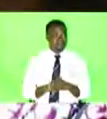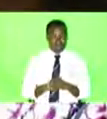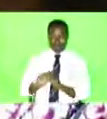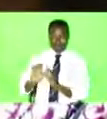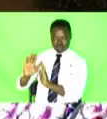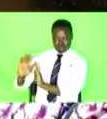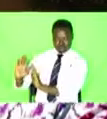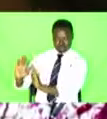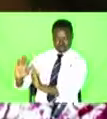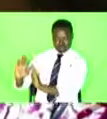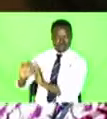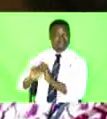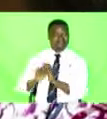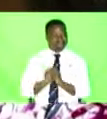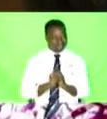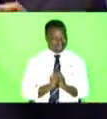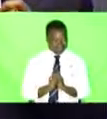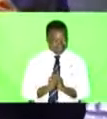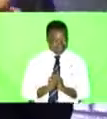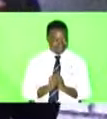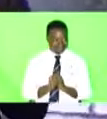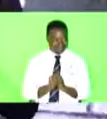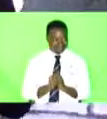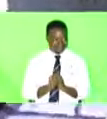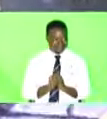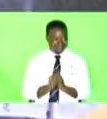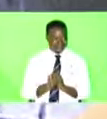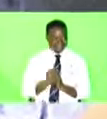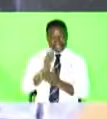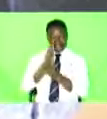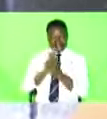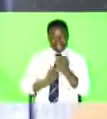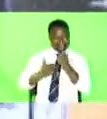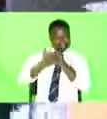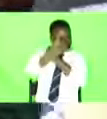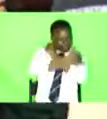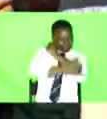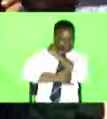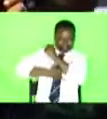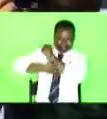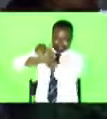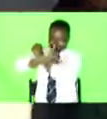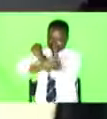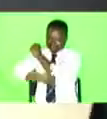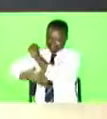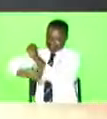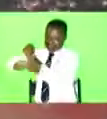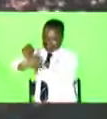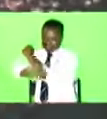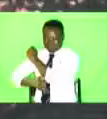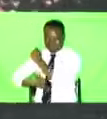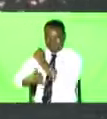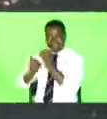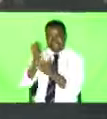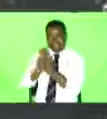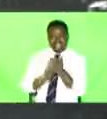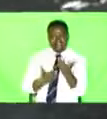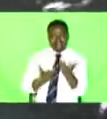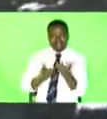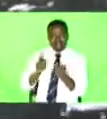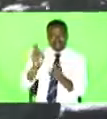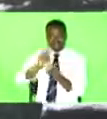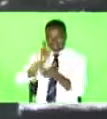Just be around. Some nations have used